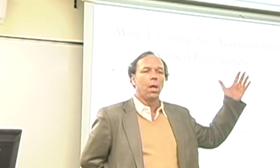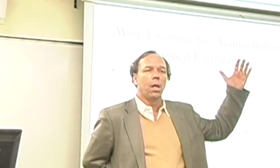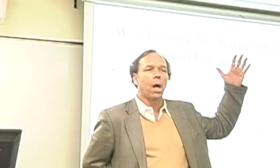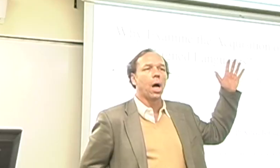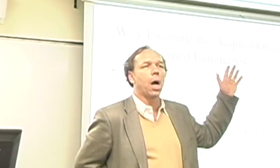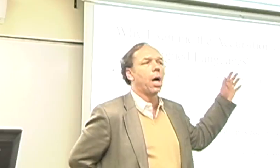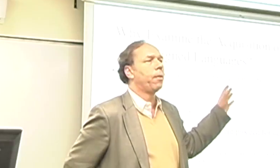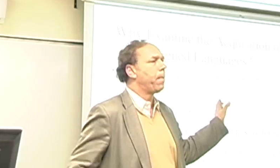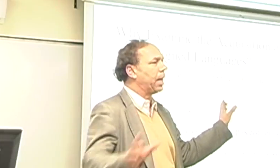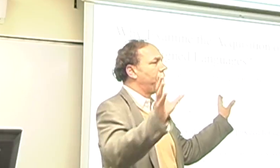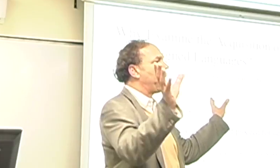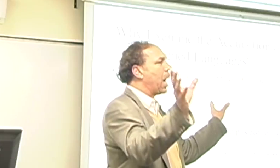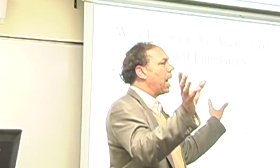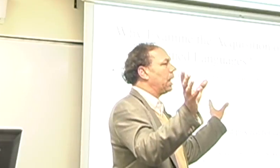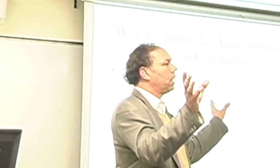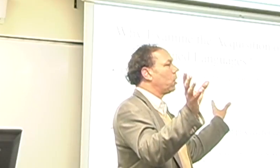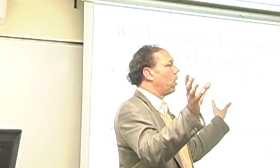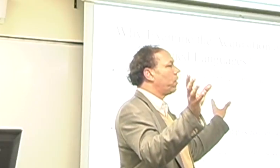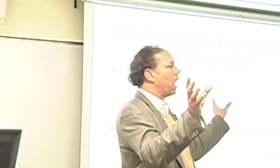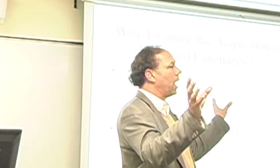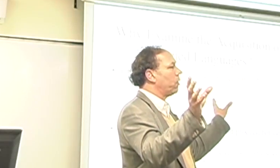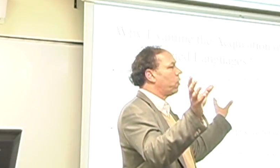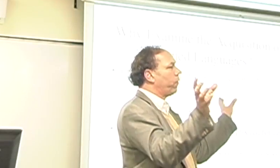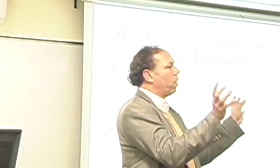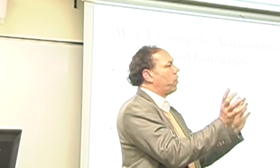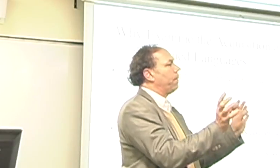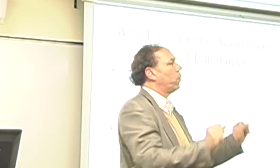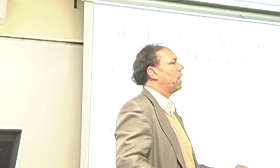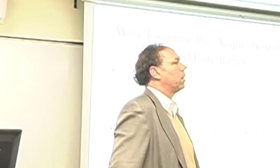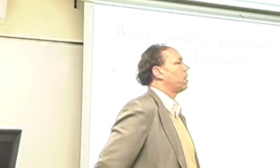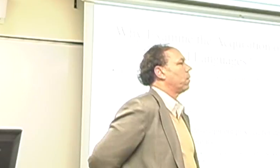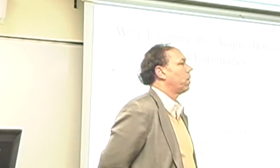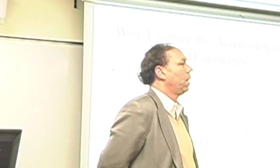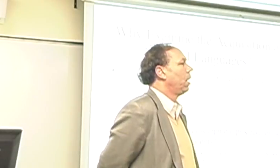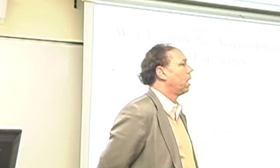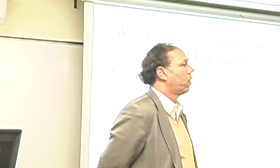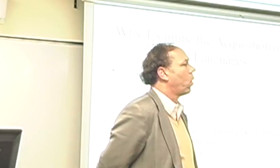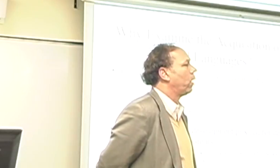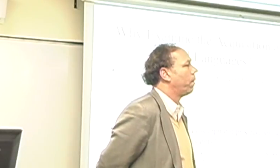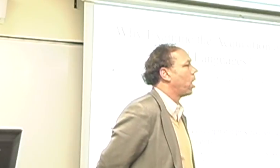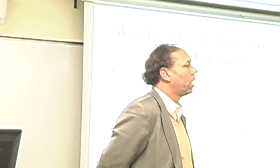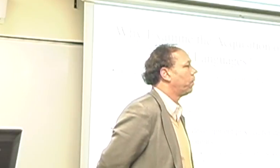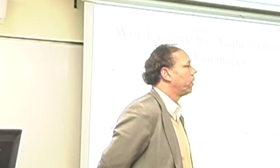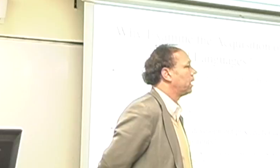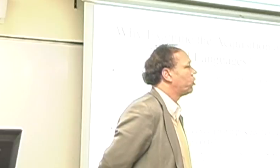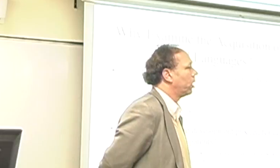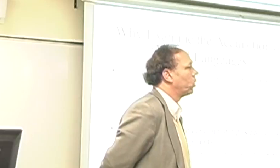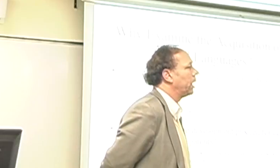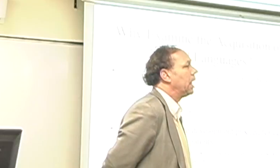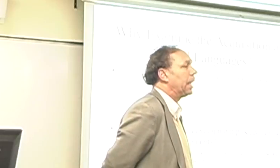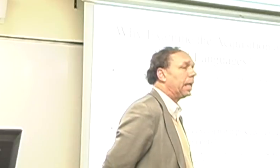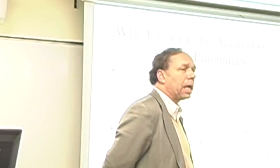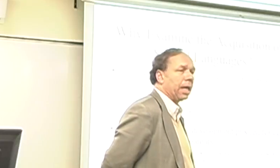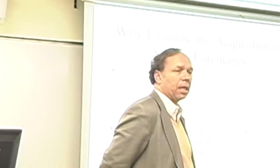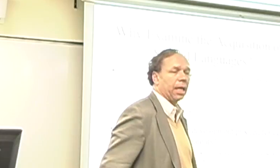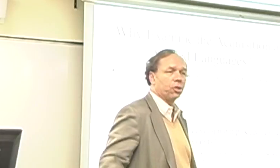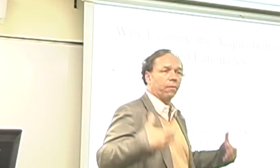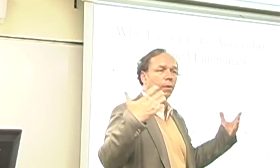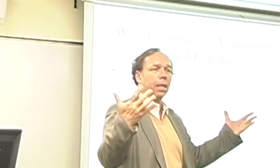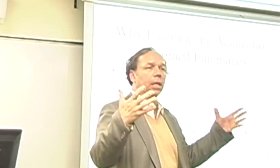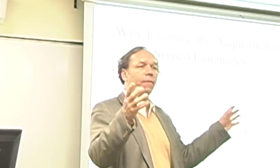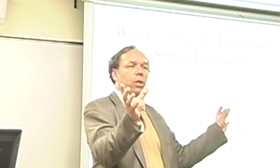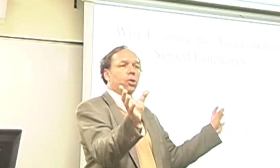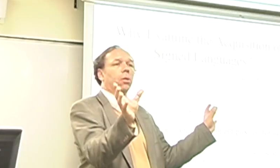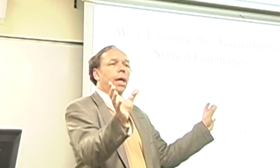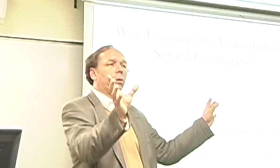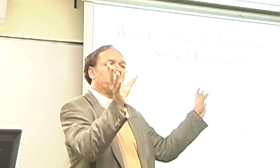gestures, may combine those signs to form simple sentences. It's quite remarkable that children in isolation